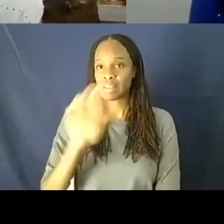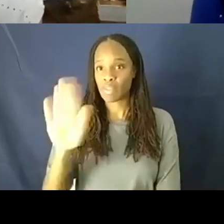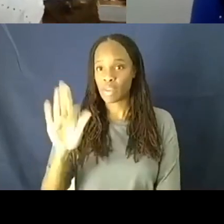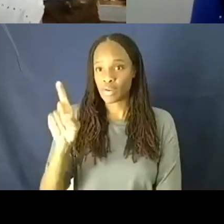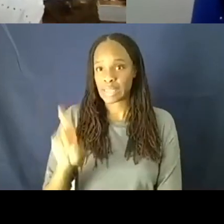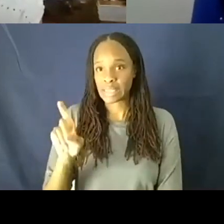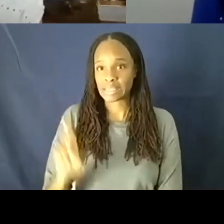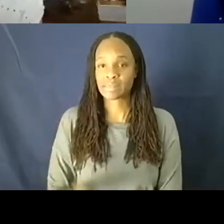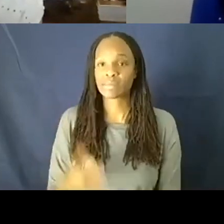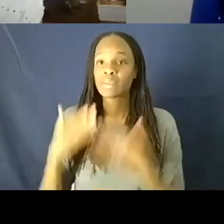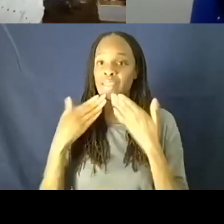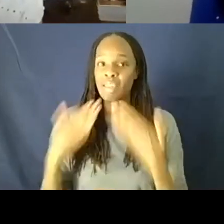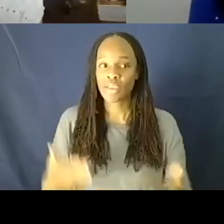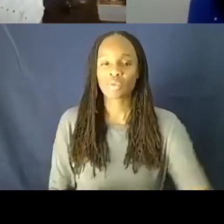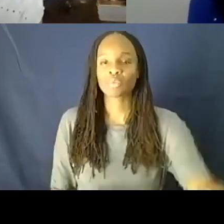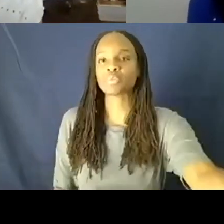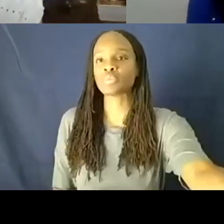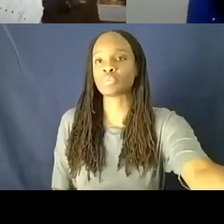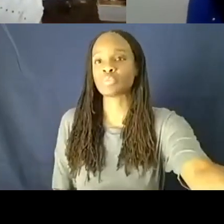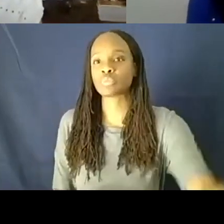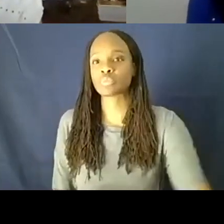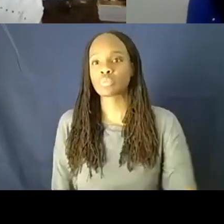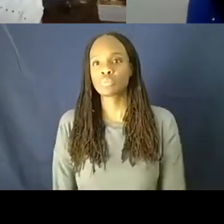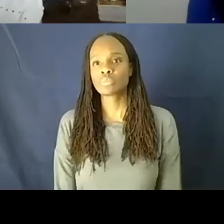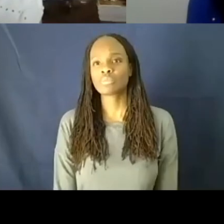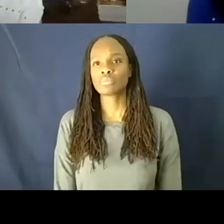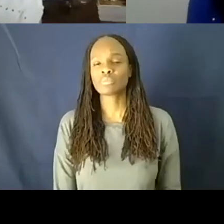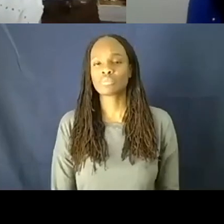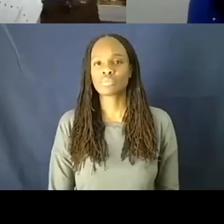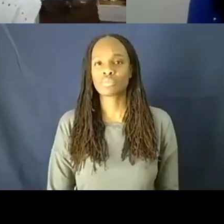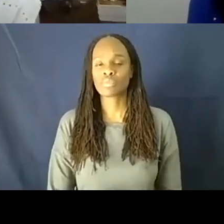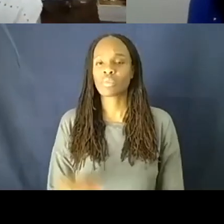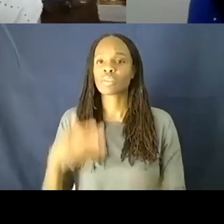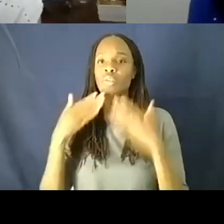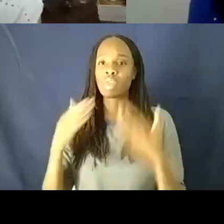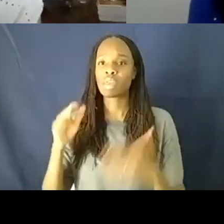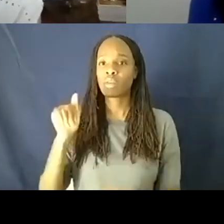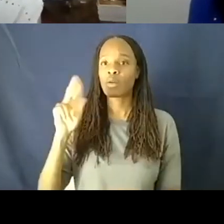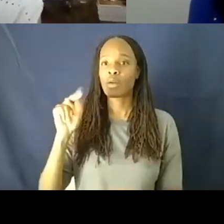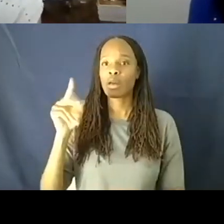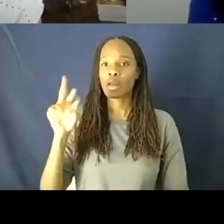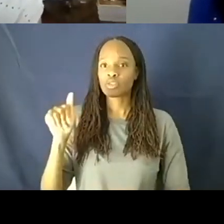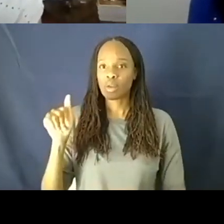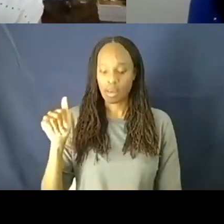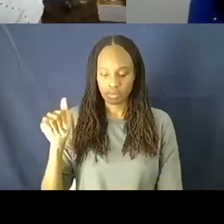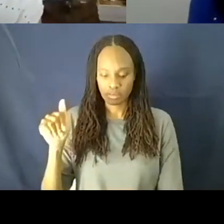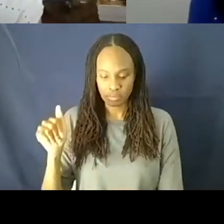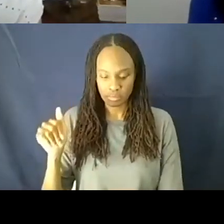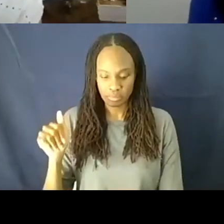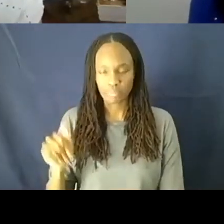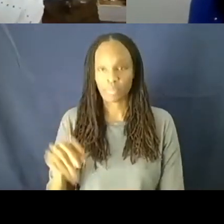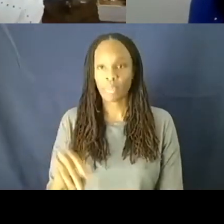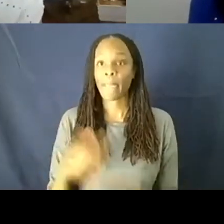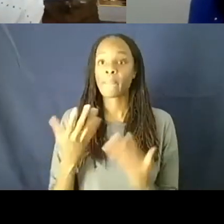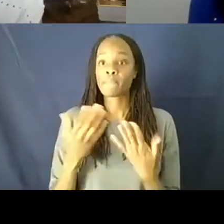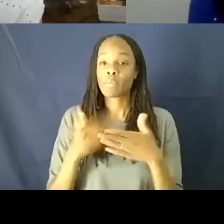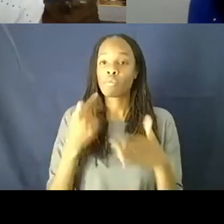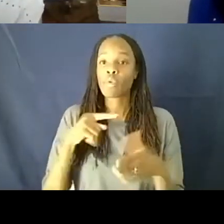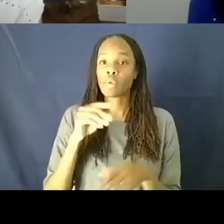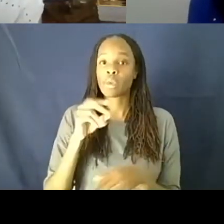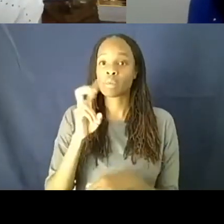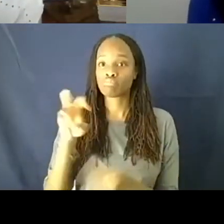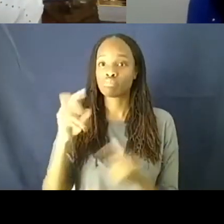Thank you, Jaime, and thank you, Andrea. Anastasia, do you have anything to add before we move to another question?